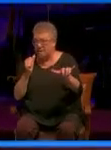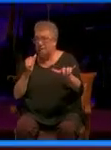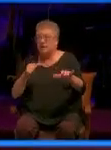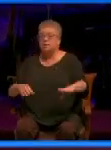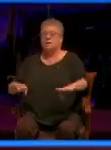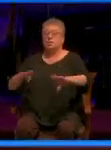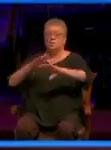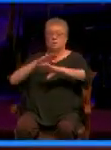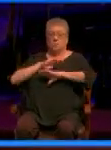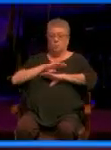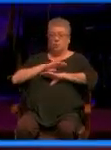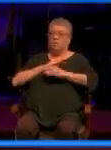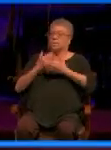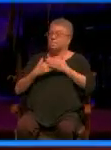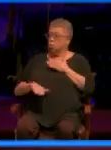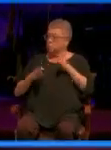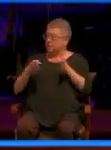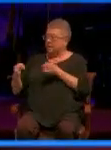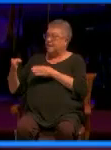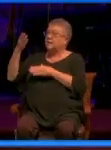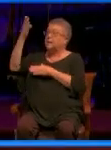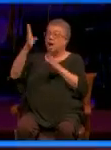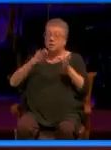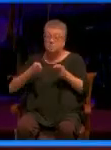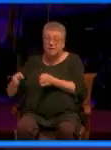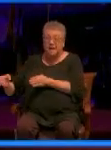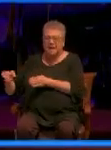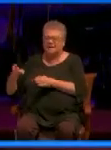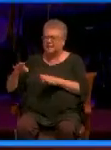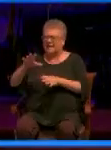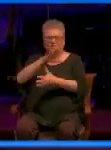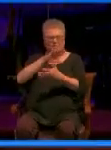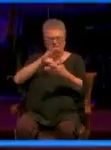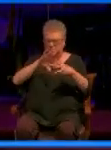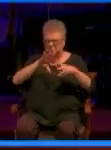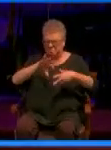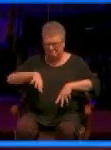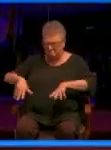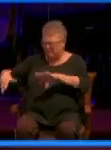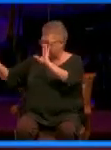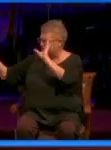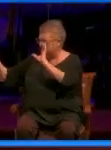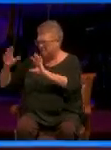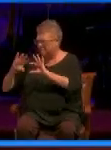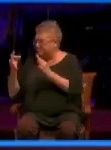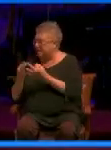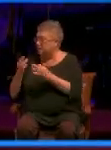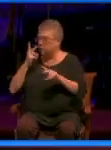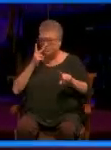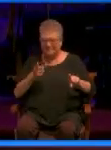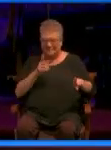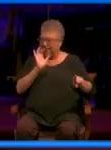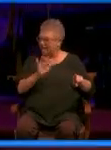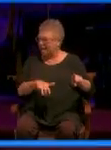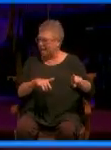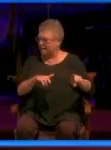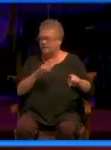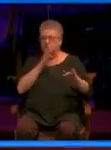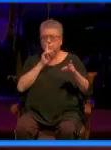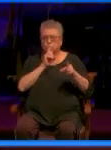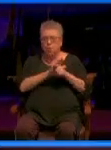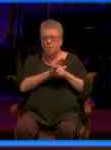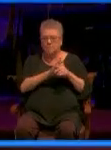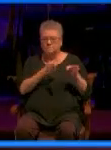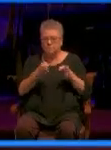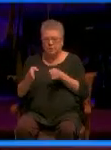of the birth oracle, the fulfillment of God's plan in the midst of all of this broken family. There it is. Now, we have to ask ourselves,